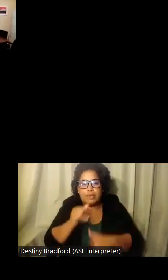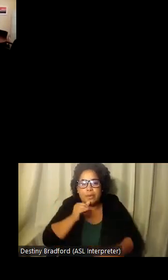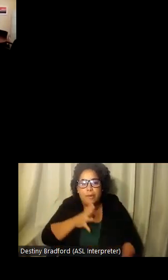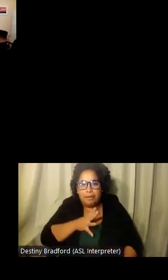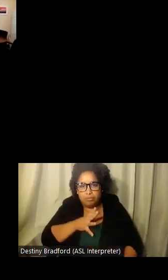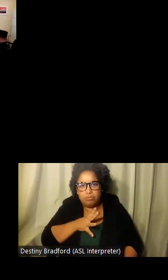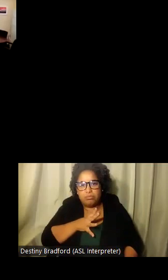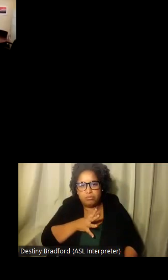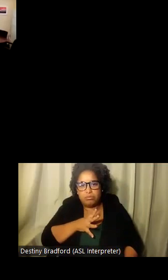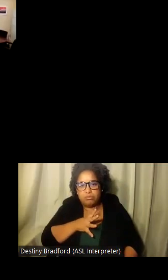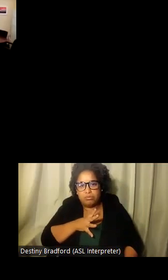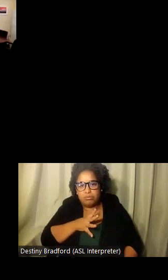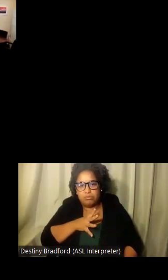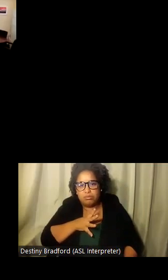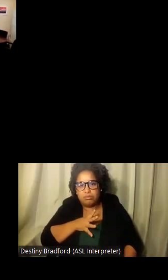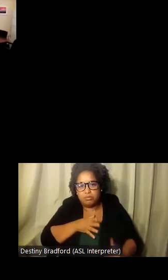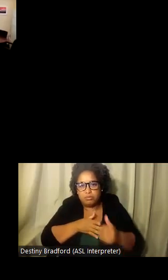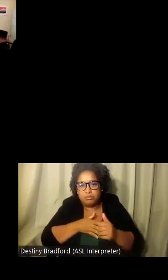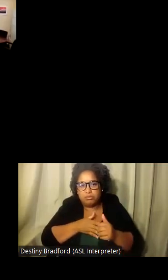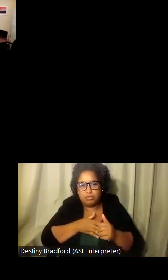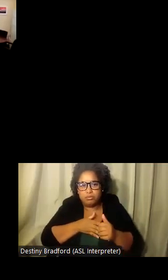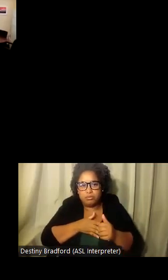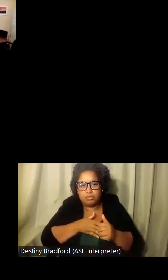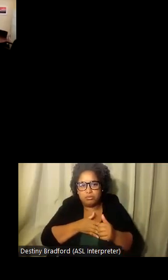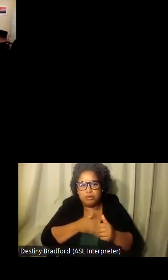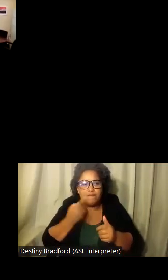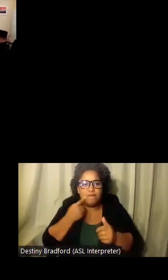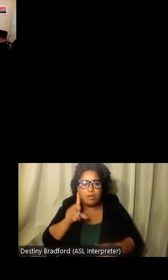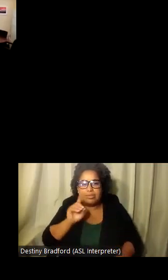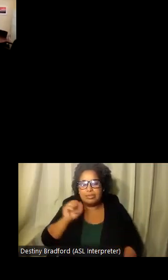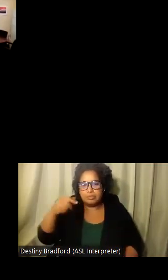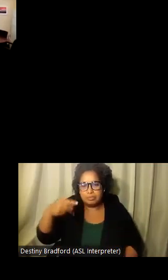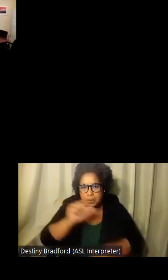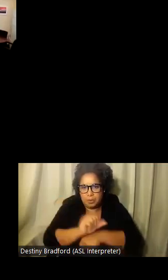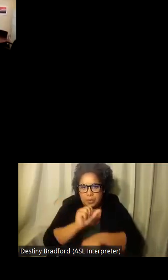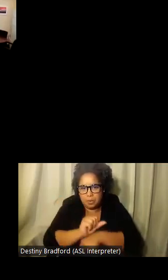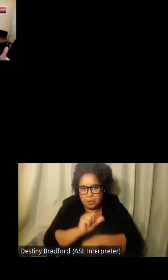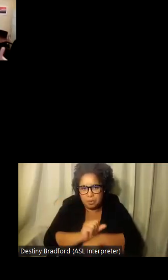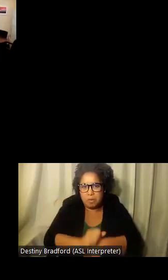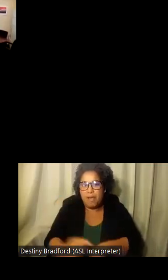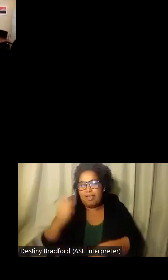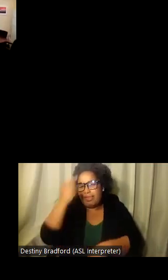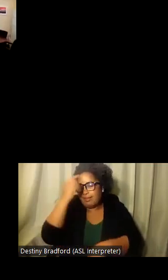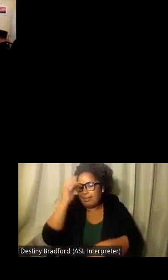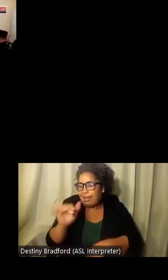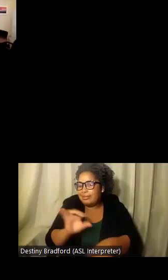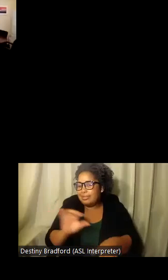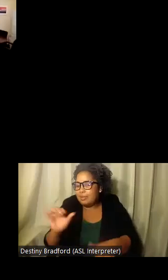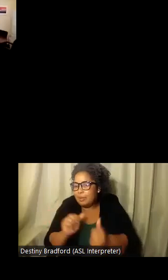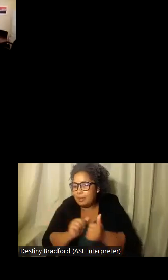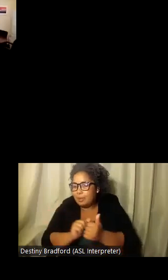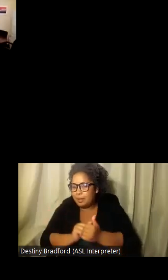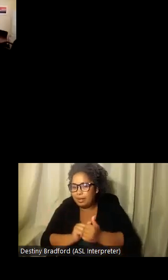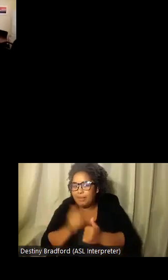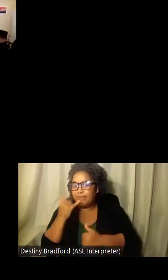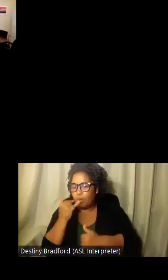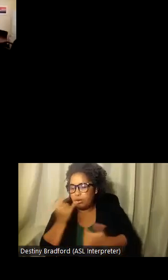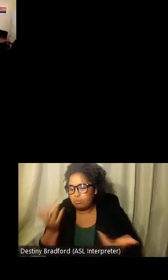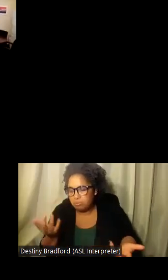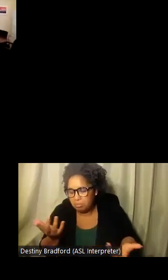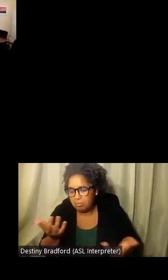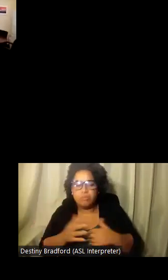female orientation for direct support professionals in our workforce. I would think that that's likely to be something similar for